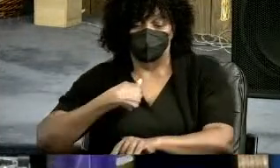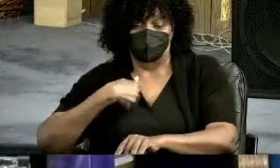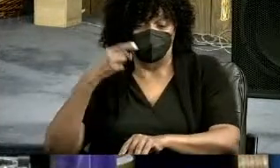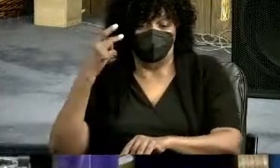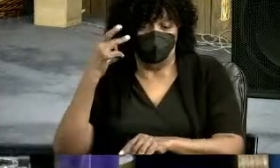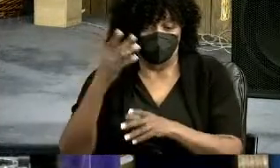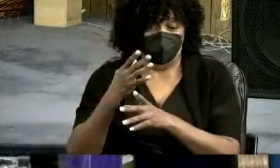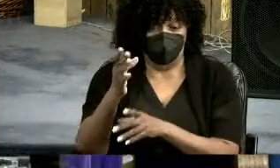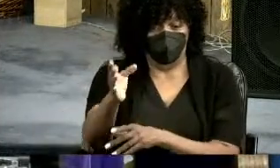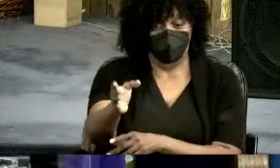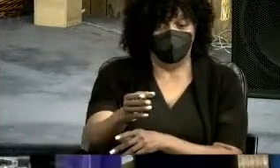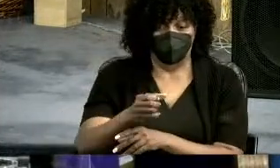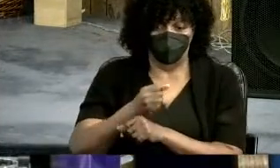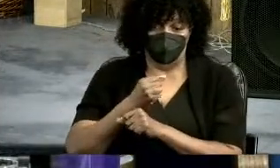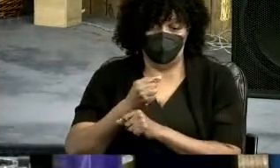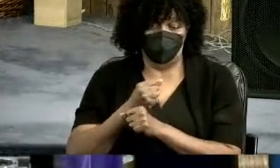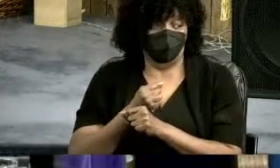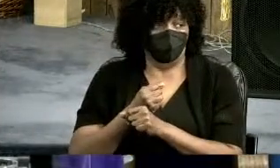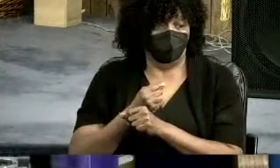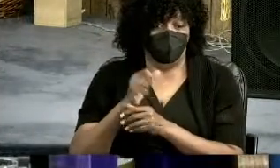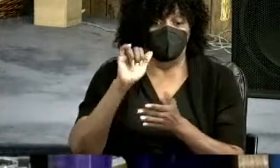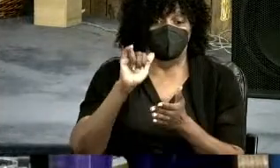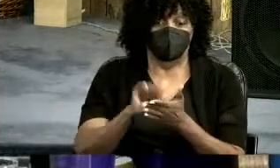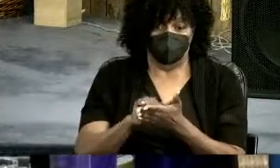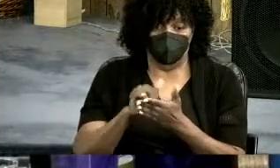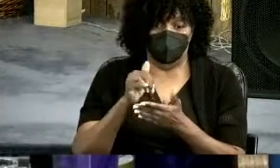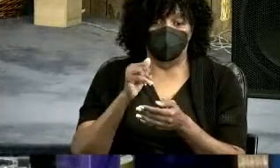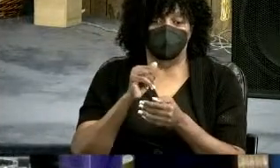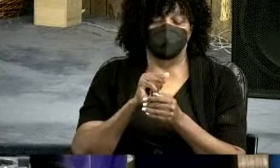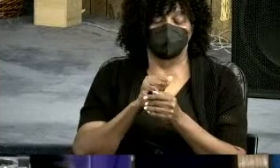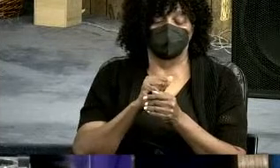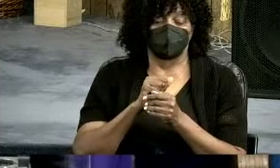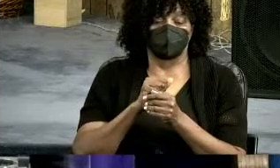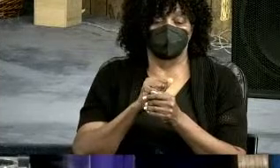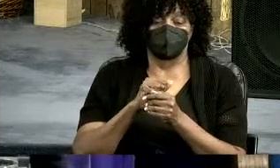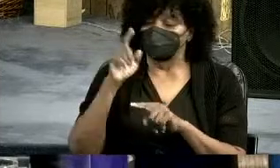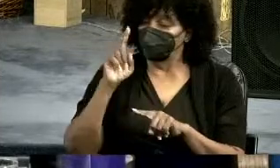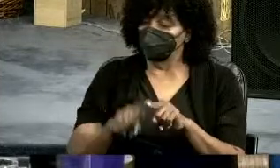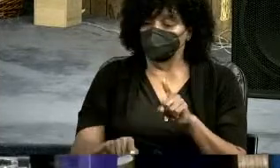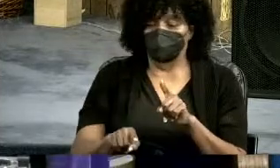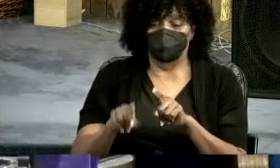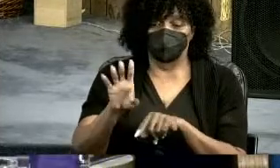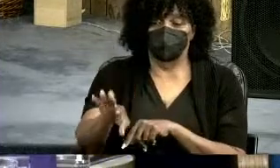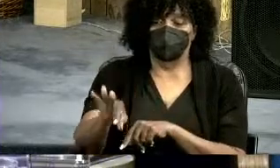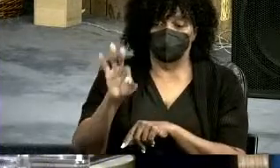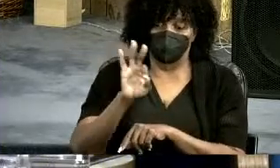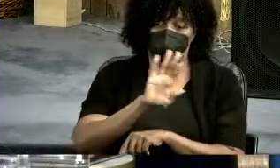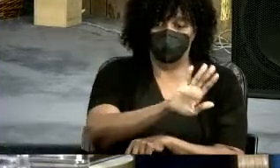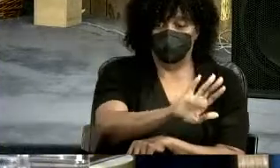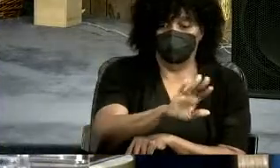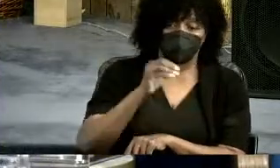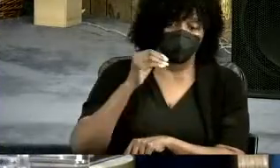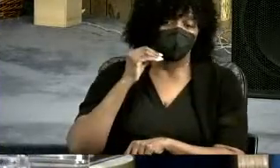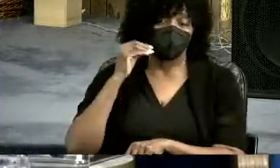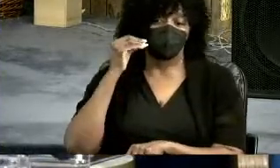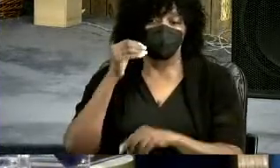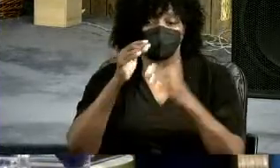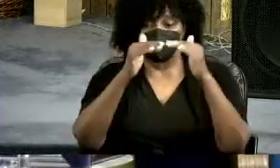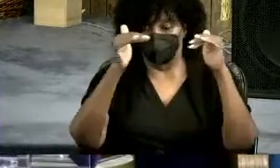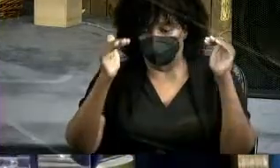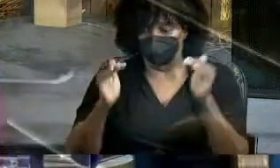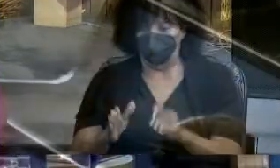more congratulations to you finding a house than getting reassigned, because, man, can't nobody find a house. So praise the Lord for that. They've